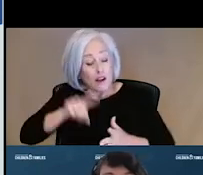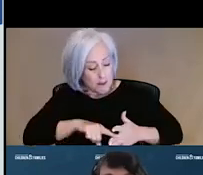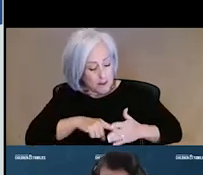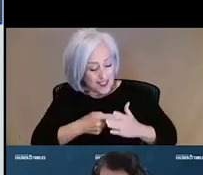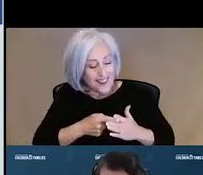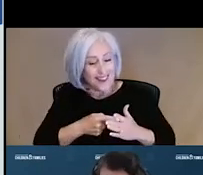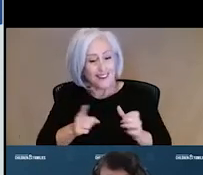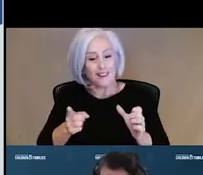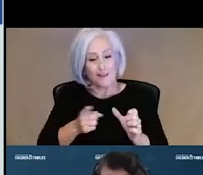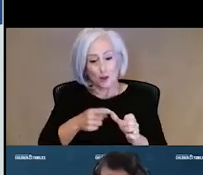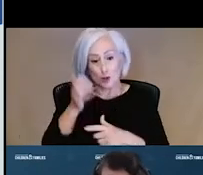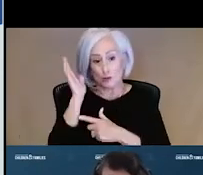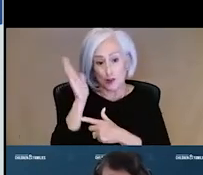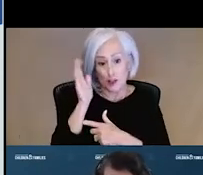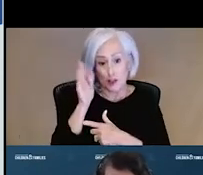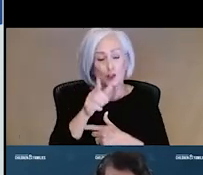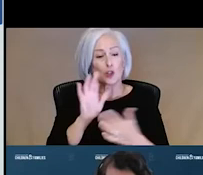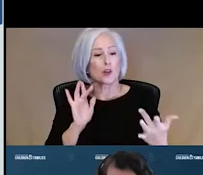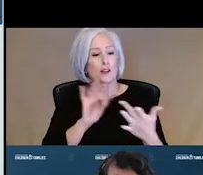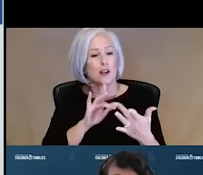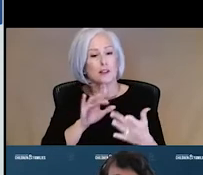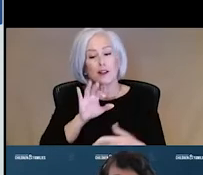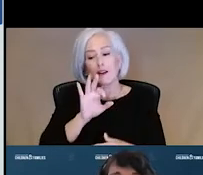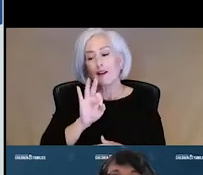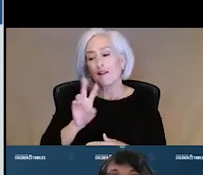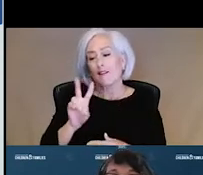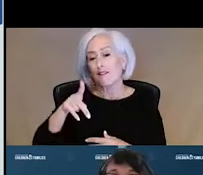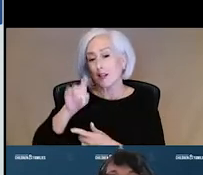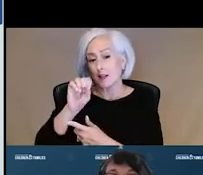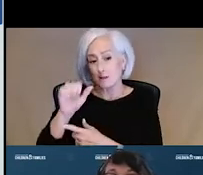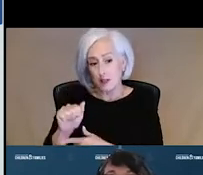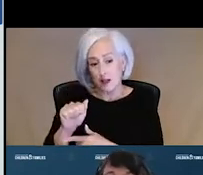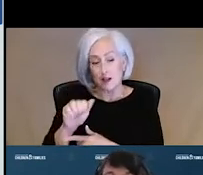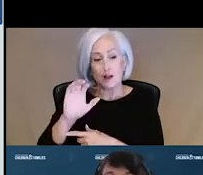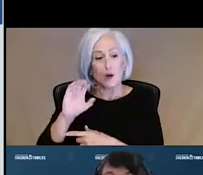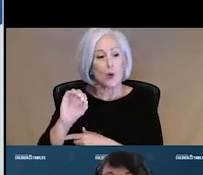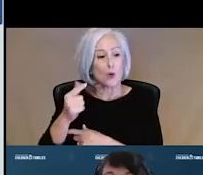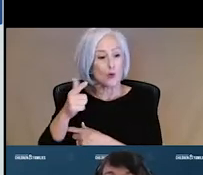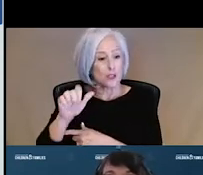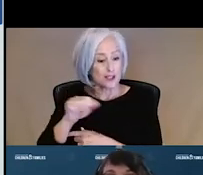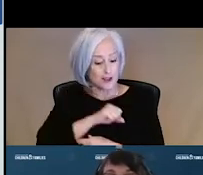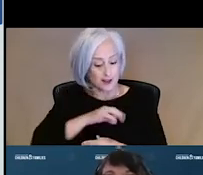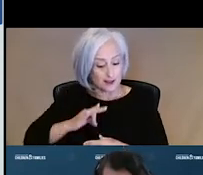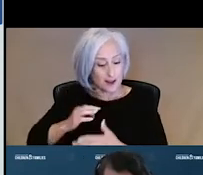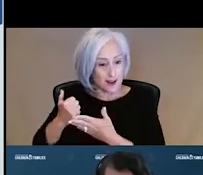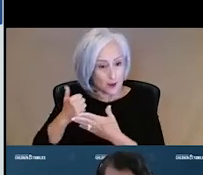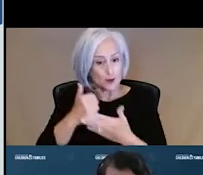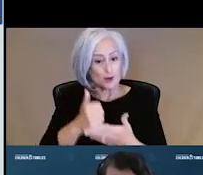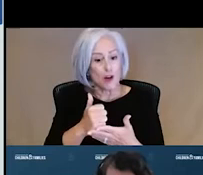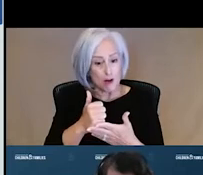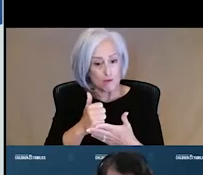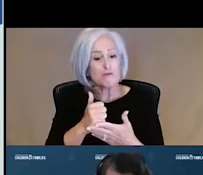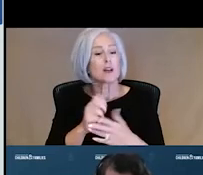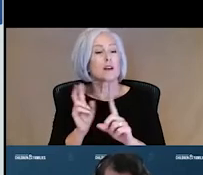reach out to your FVPSA and OGM staff. They're here to support you as you process this information and apply it to your